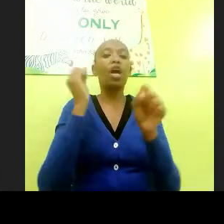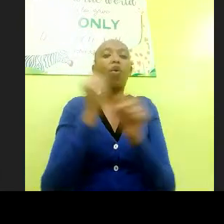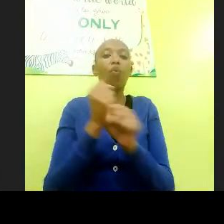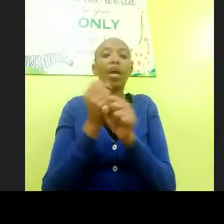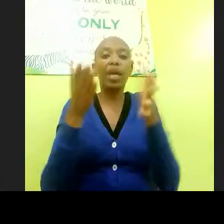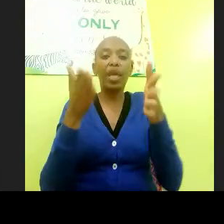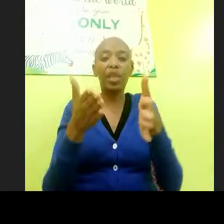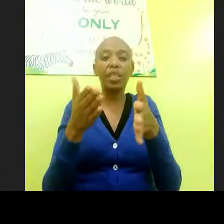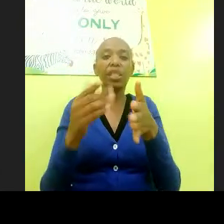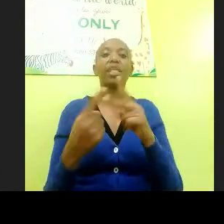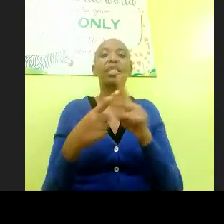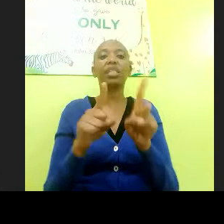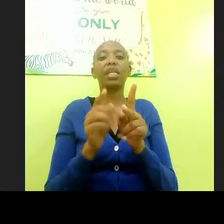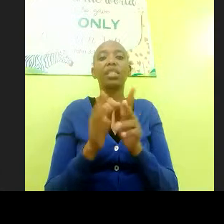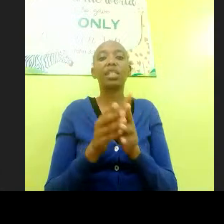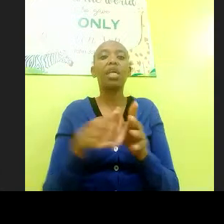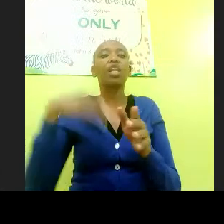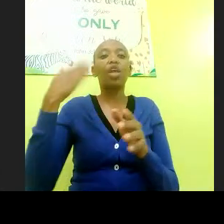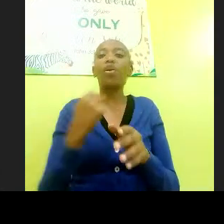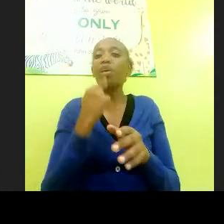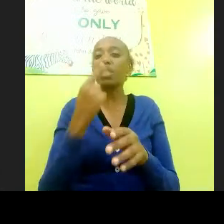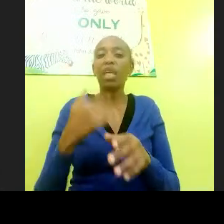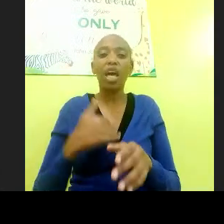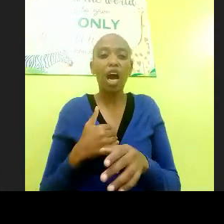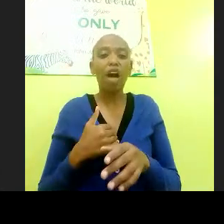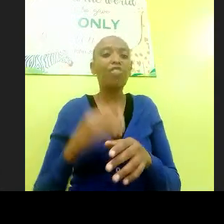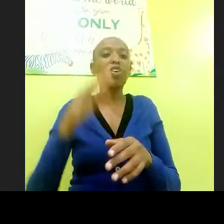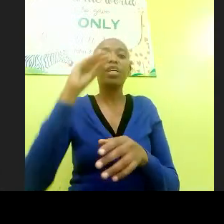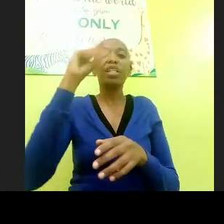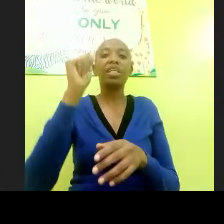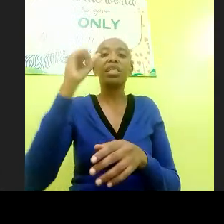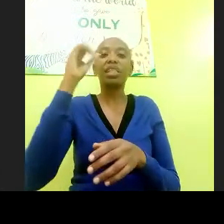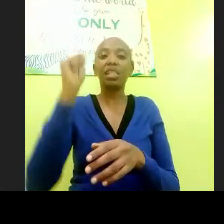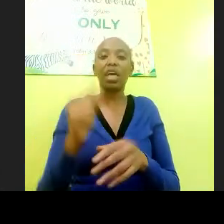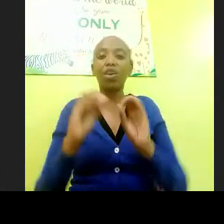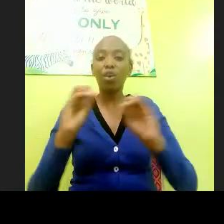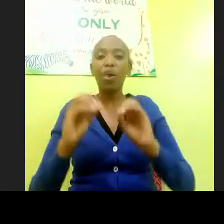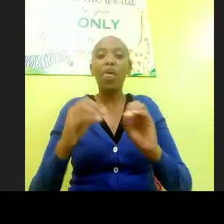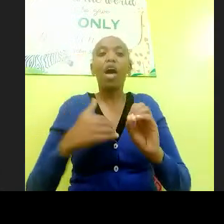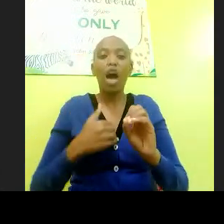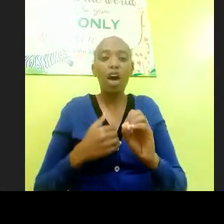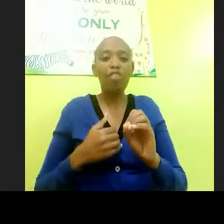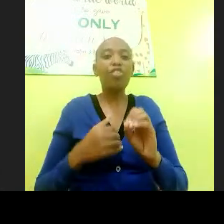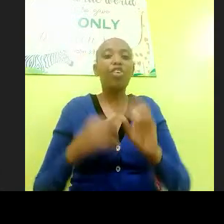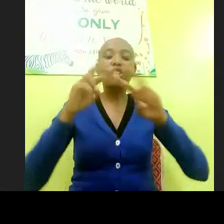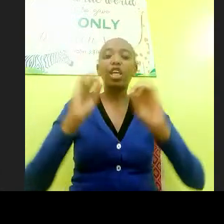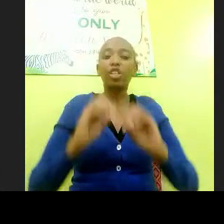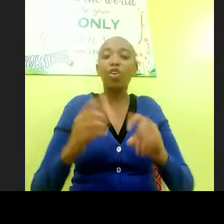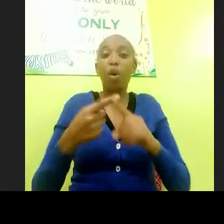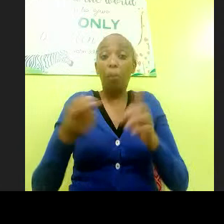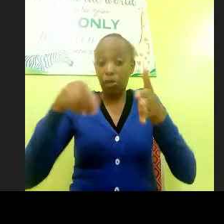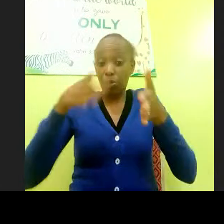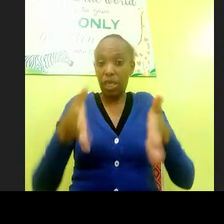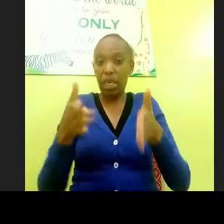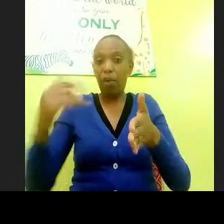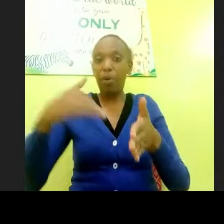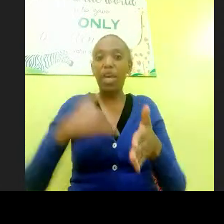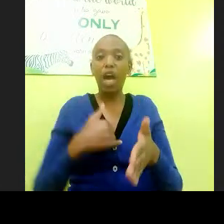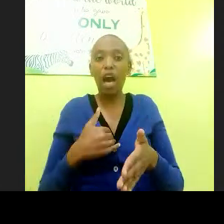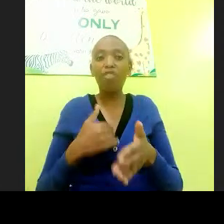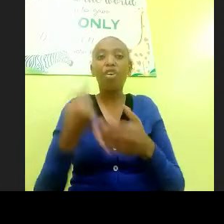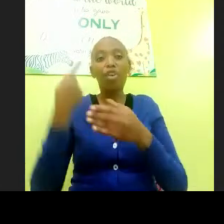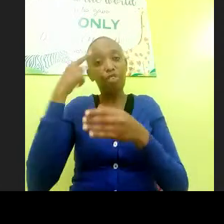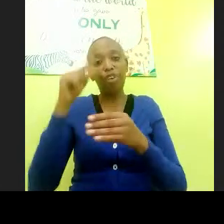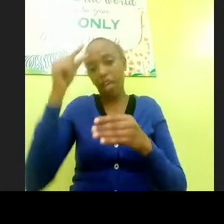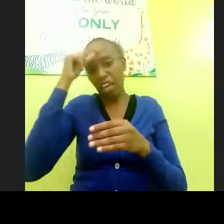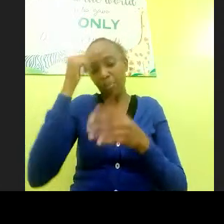just the beginning. They always say they don't have data. They always say they don't have research, but here we are. We have it for them. And